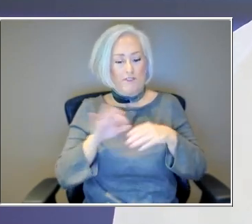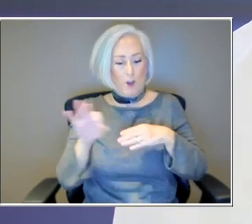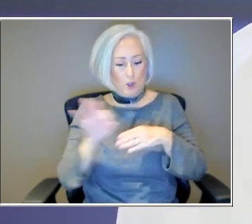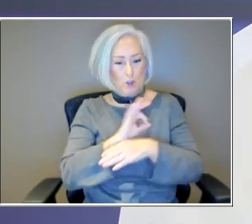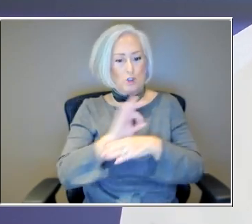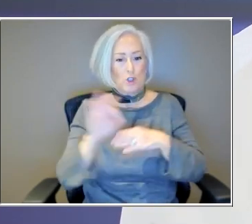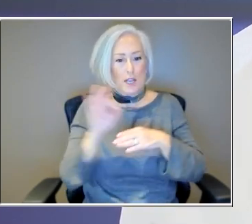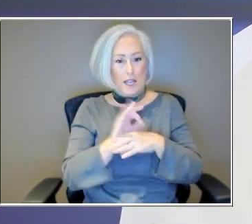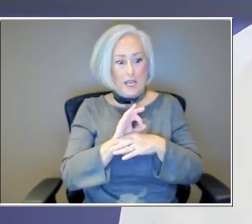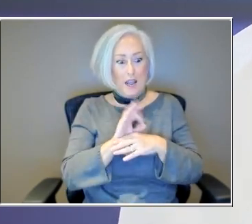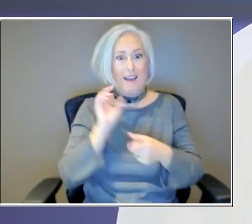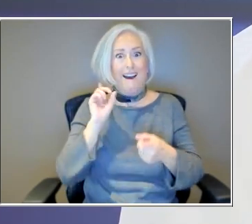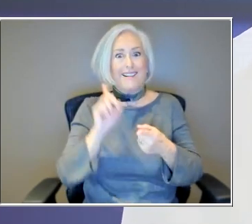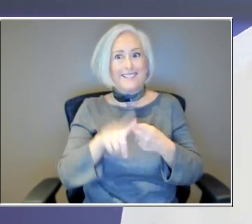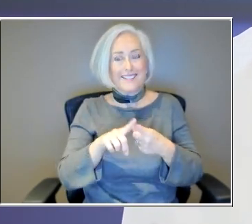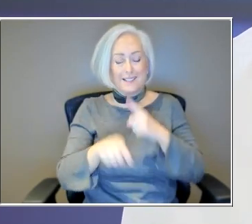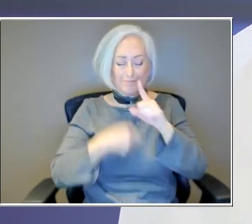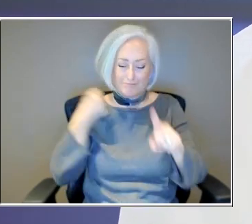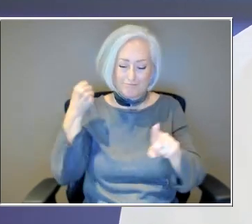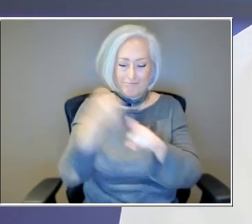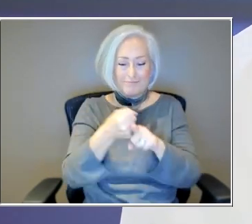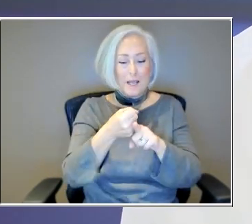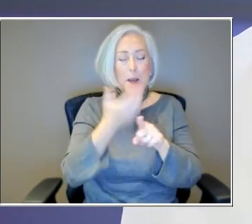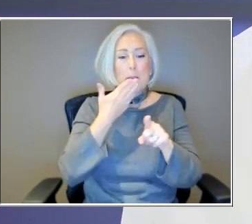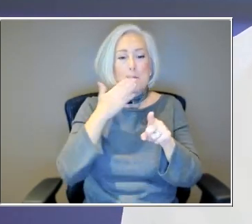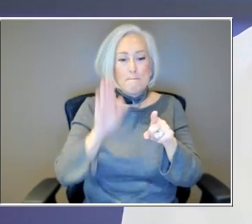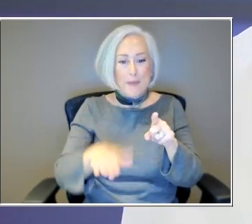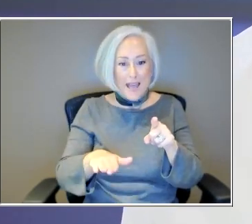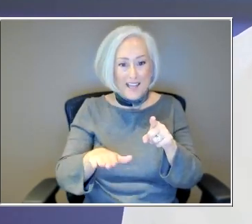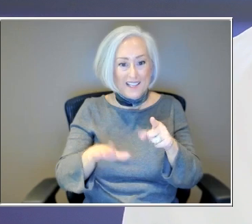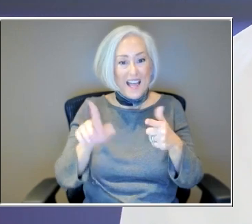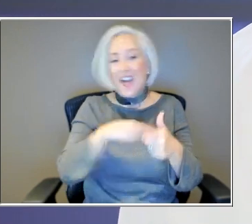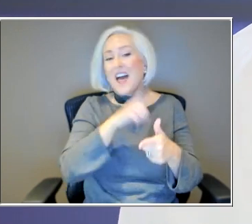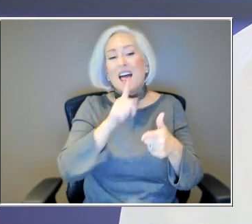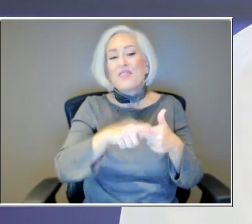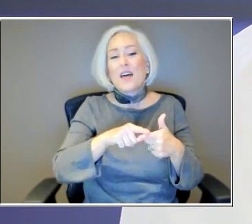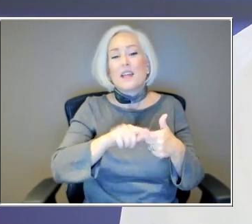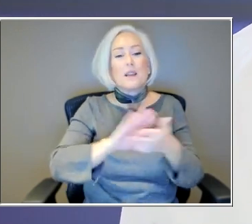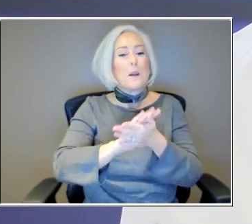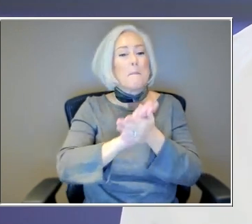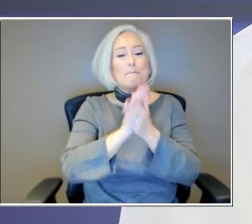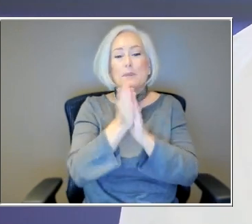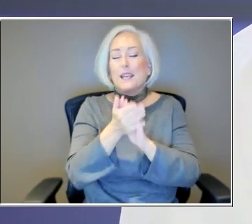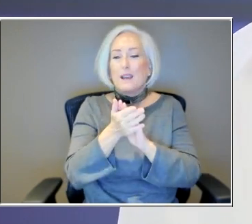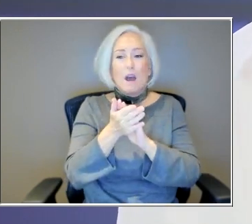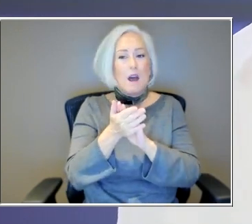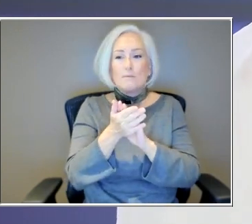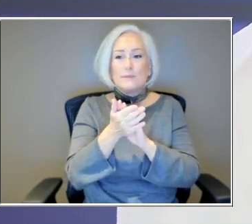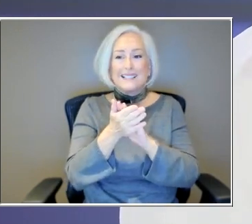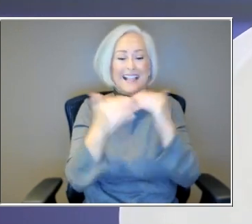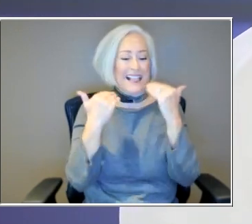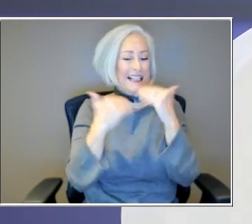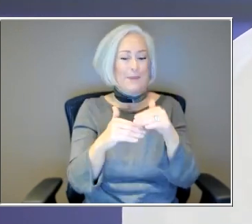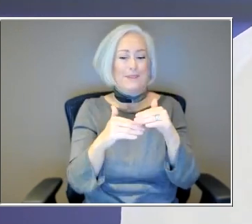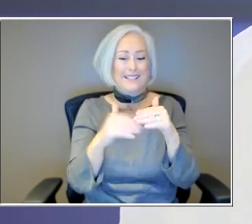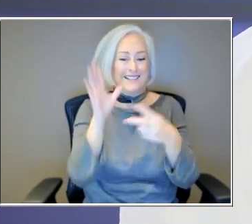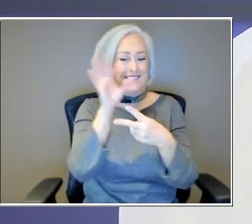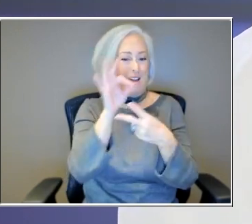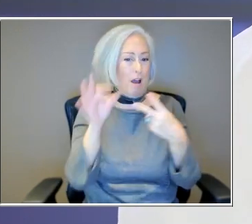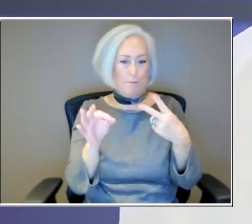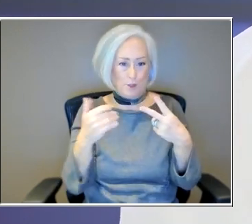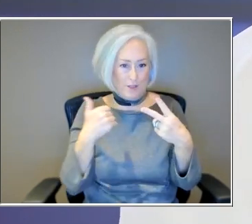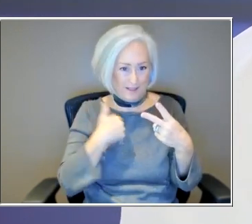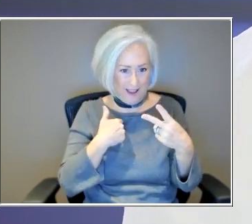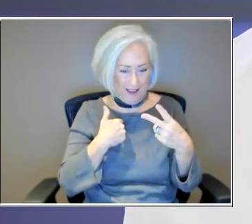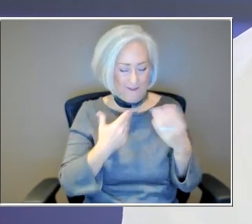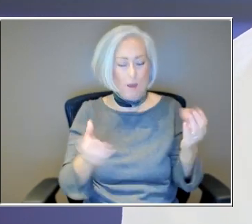times when things are really bad, our options become limited in terms of what we can offer, and they're much higher risk. So it's much, much, much better to